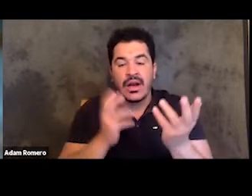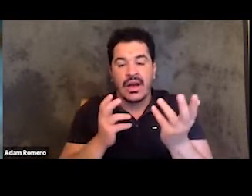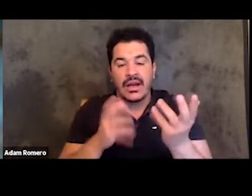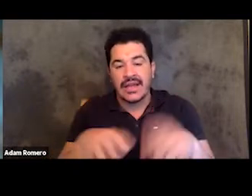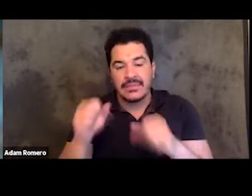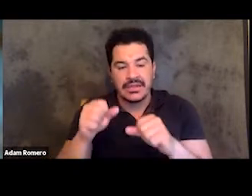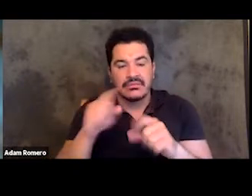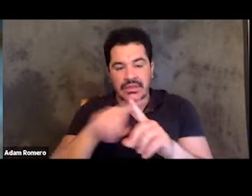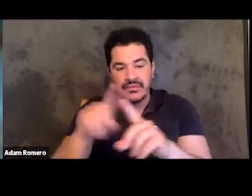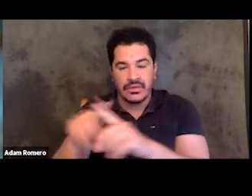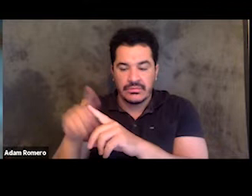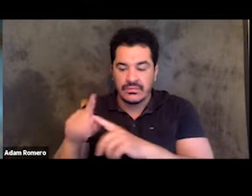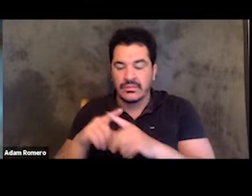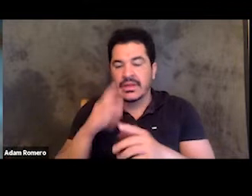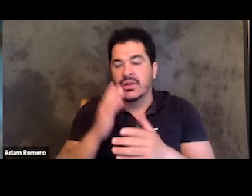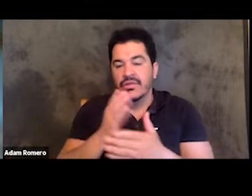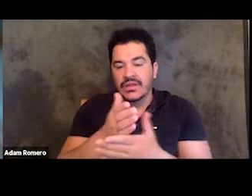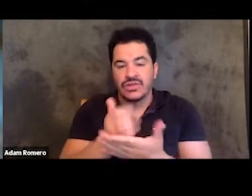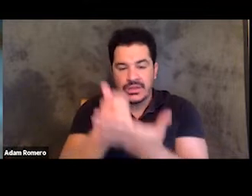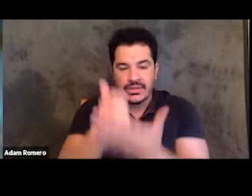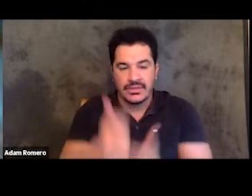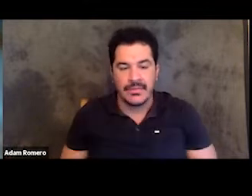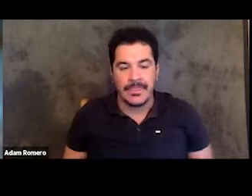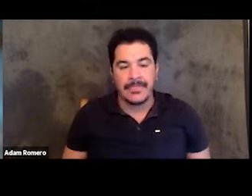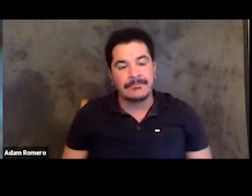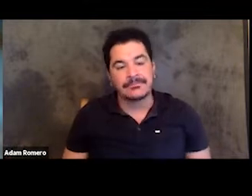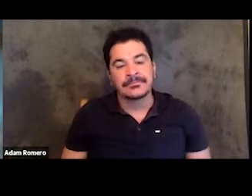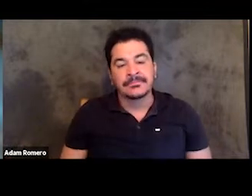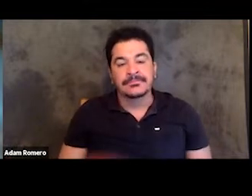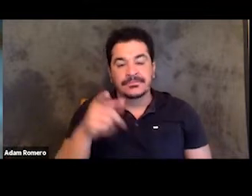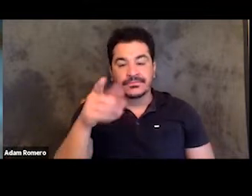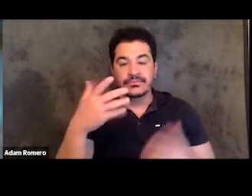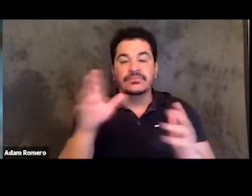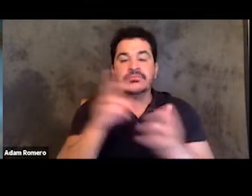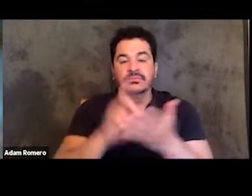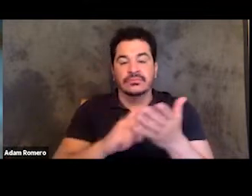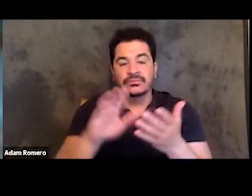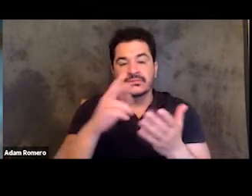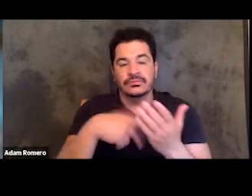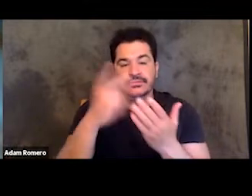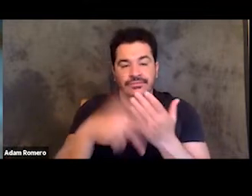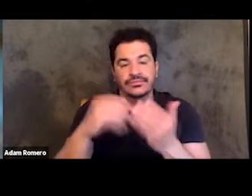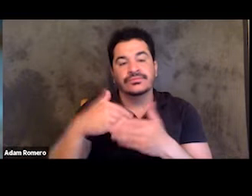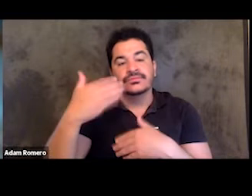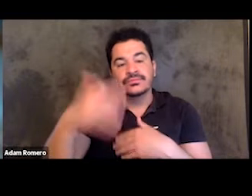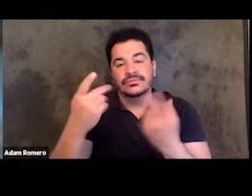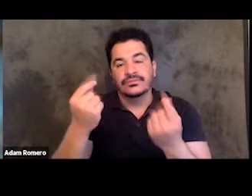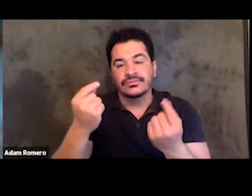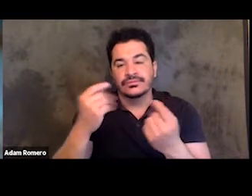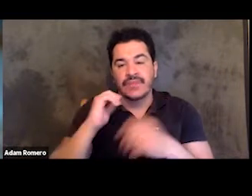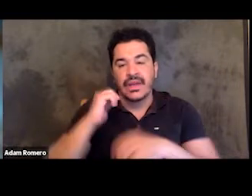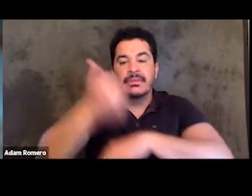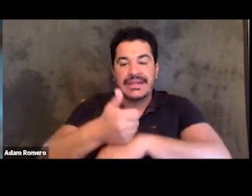Once you've designed your program, then the toolkit, the next section that follows on is the implementation. So next slide,